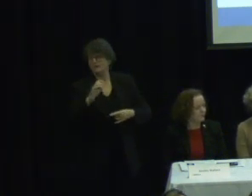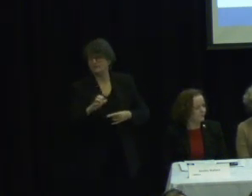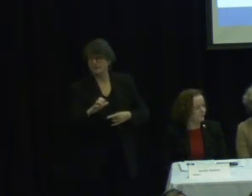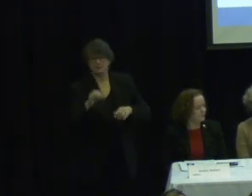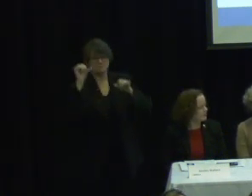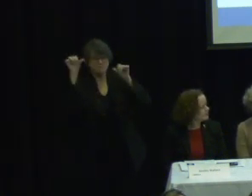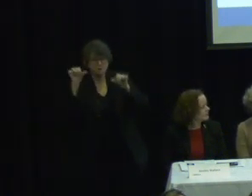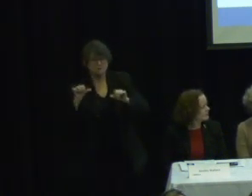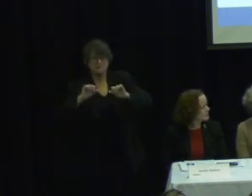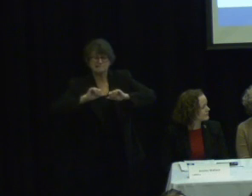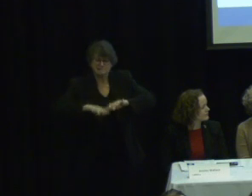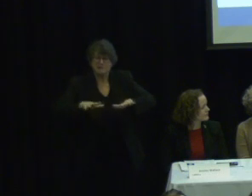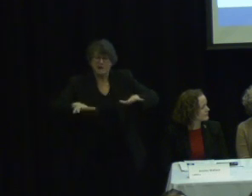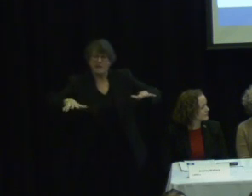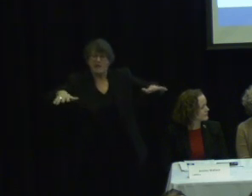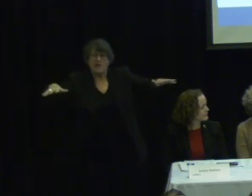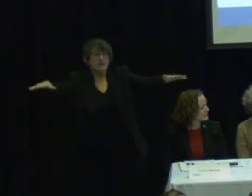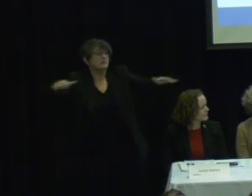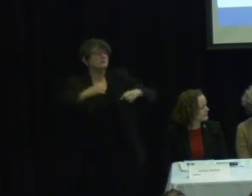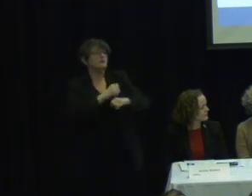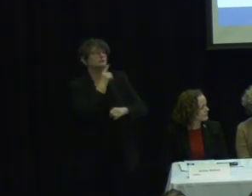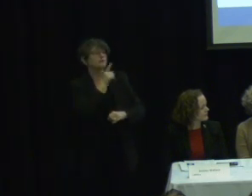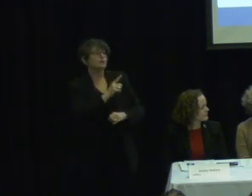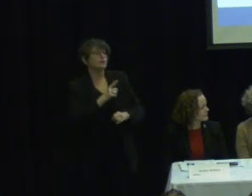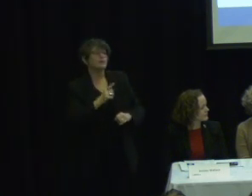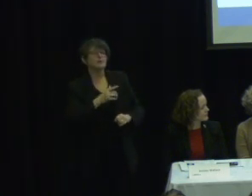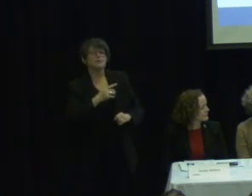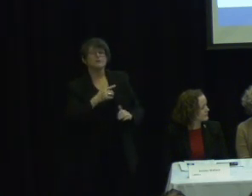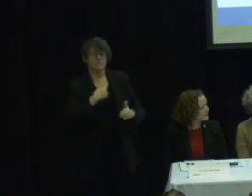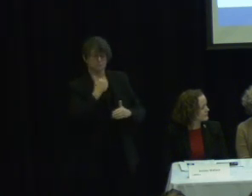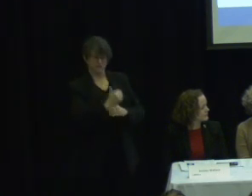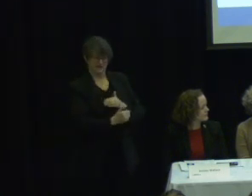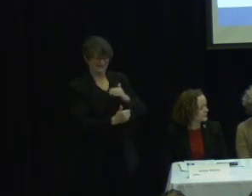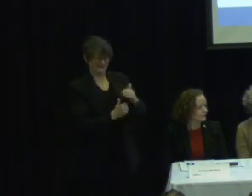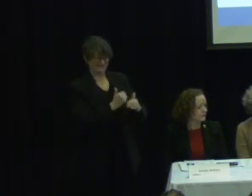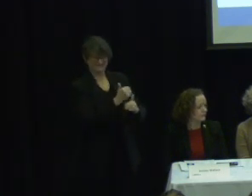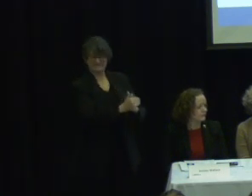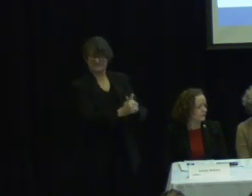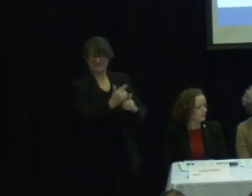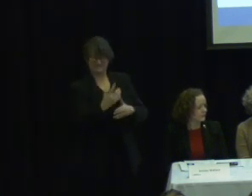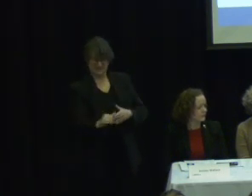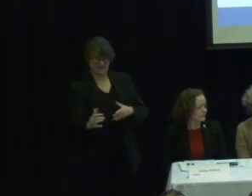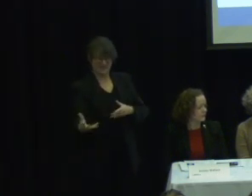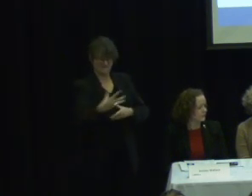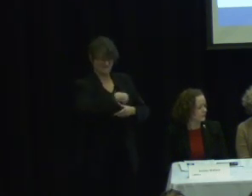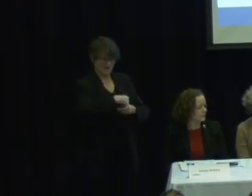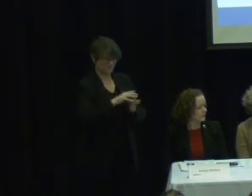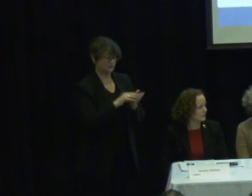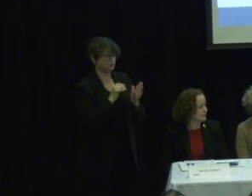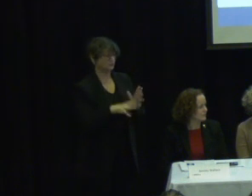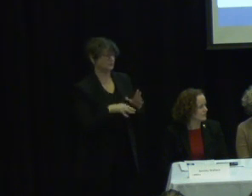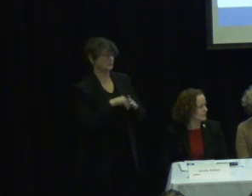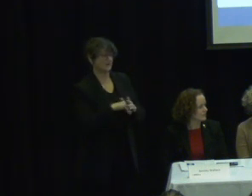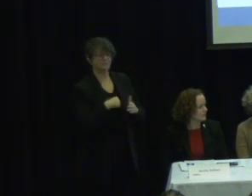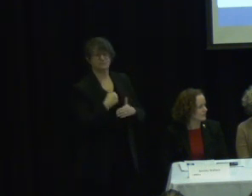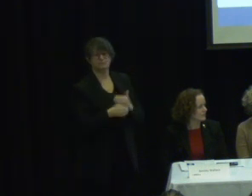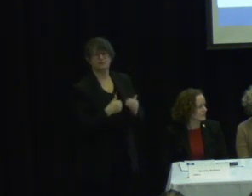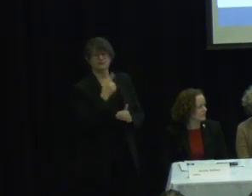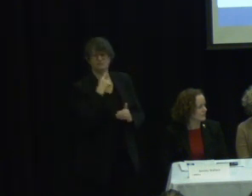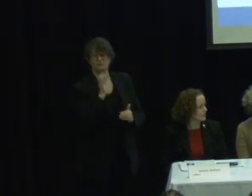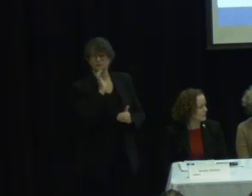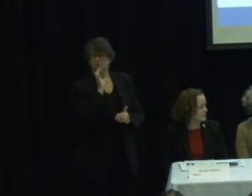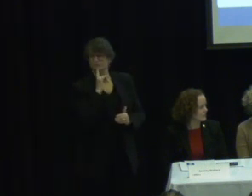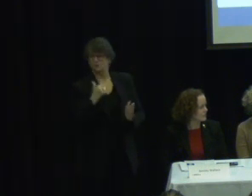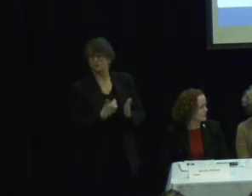posting, so we can make sure that we have our process that involves students in the search for our new director in